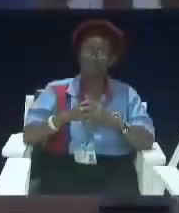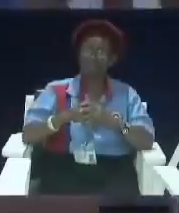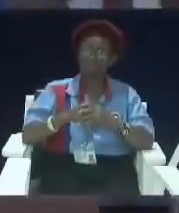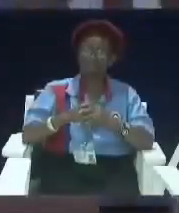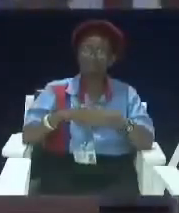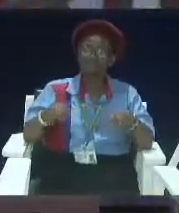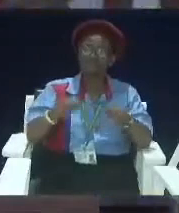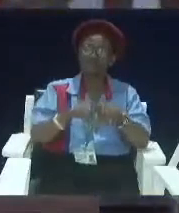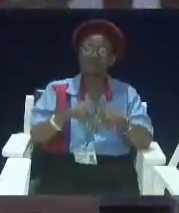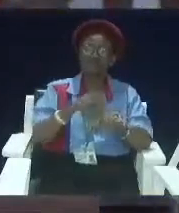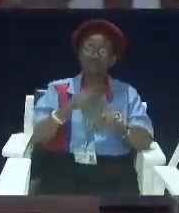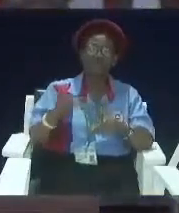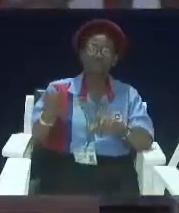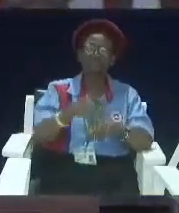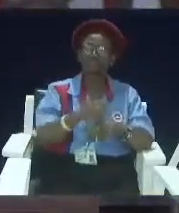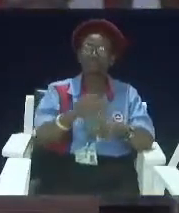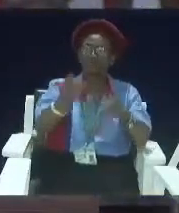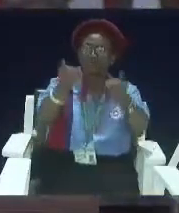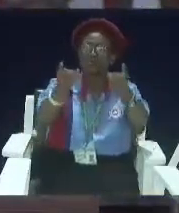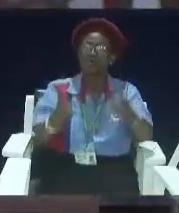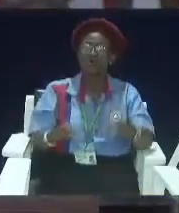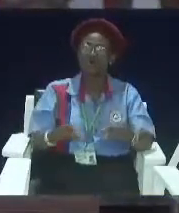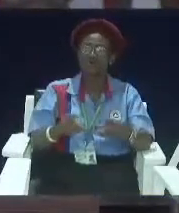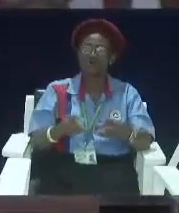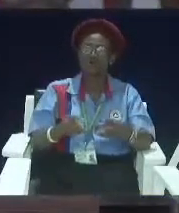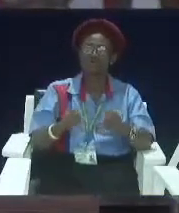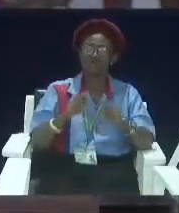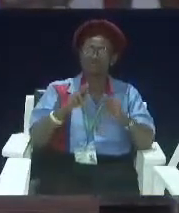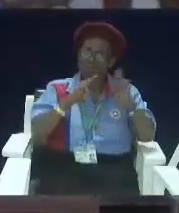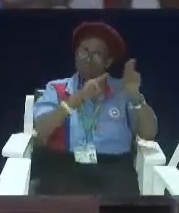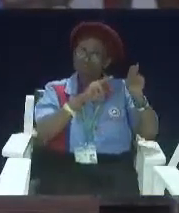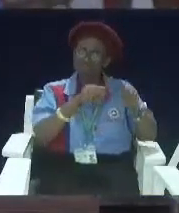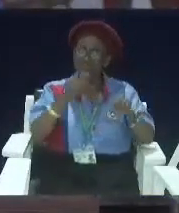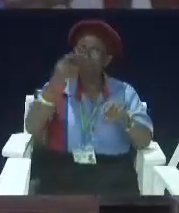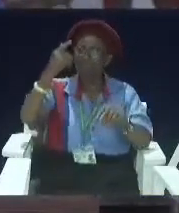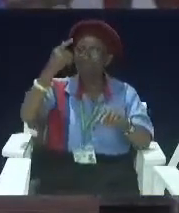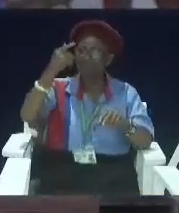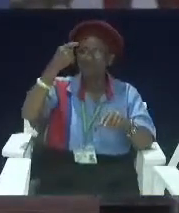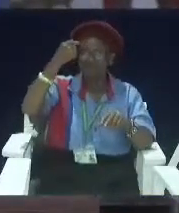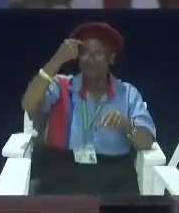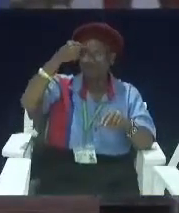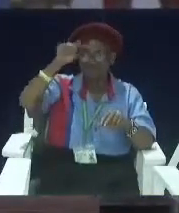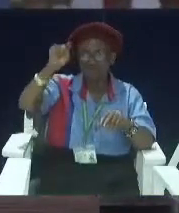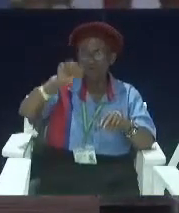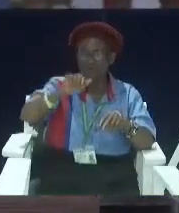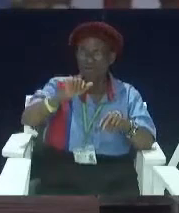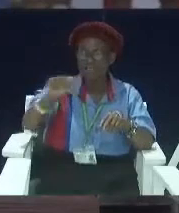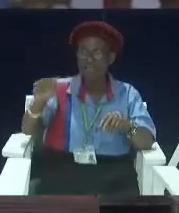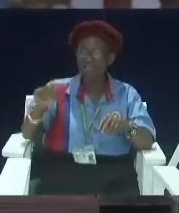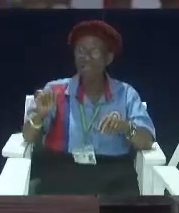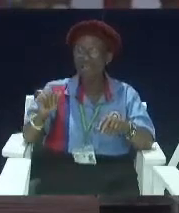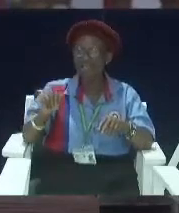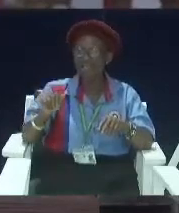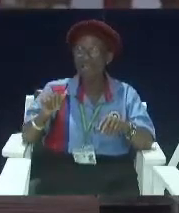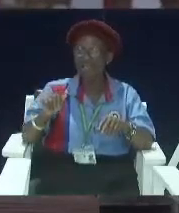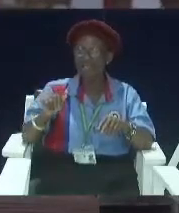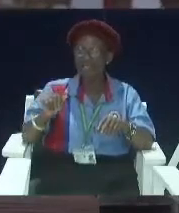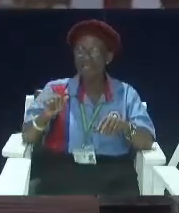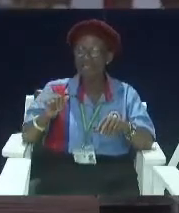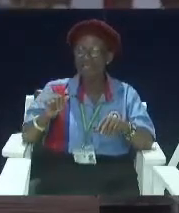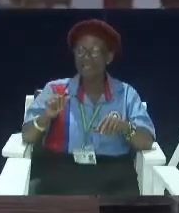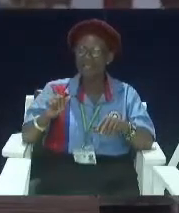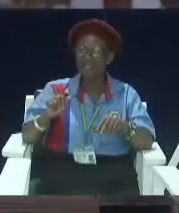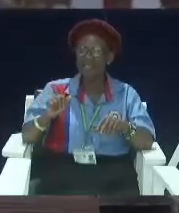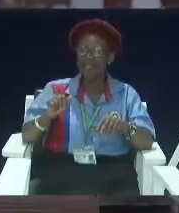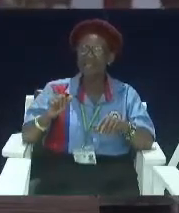So when you want to read, when you are looking for a copy or a sample of